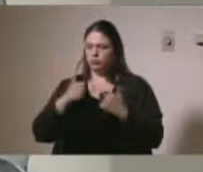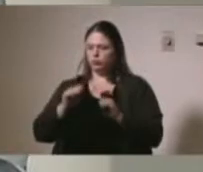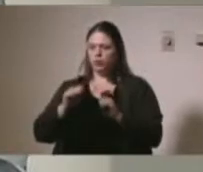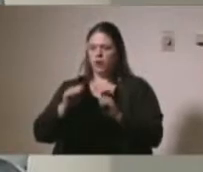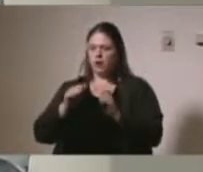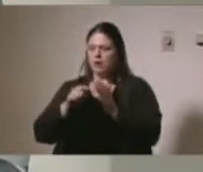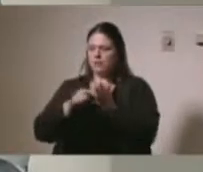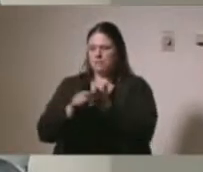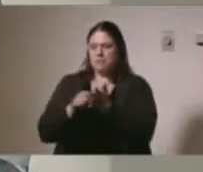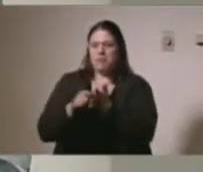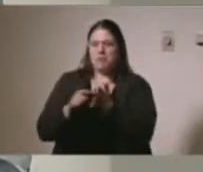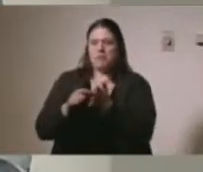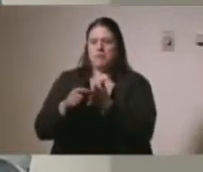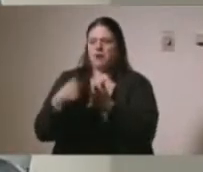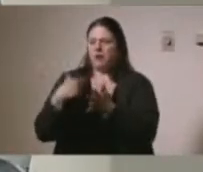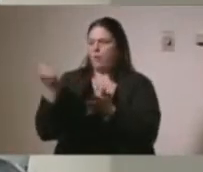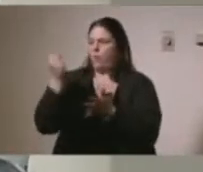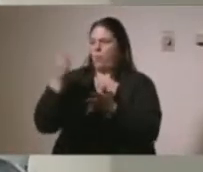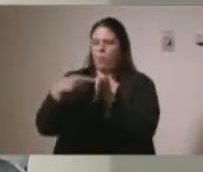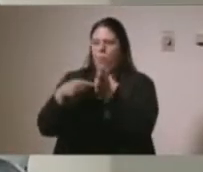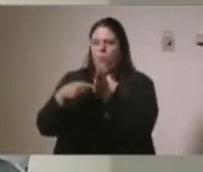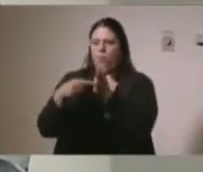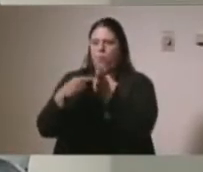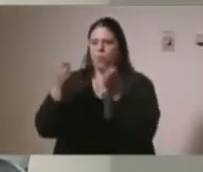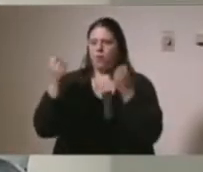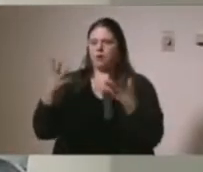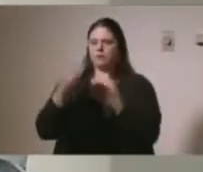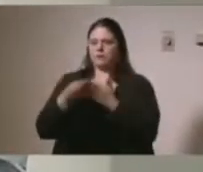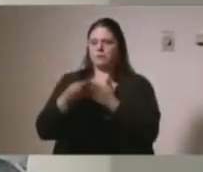company was carrying. In the same year,